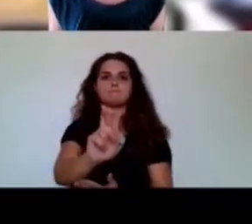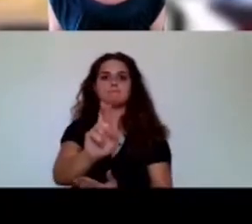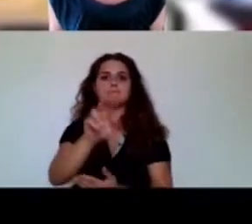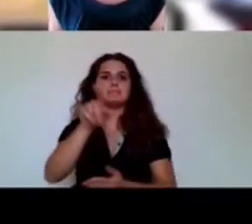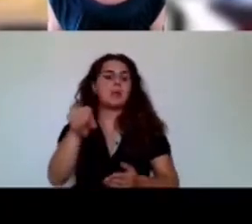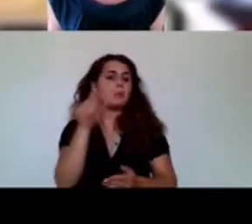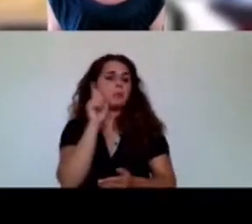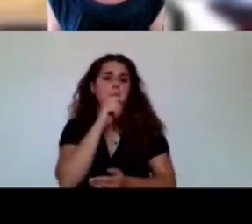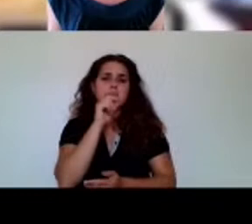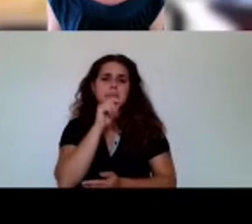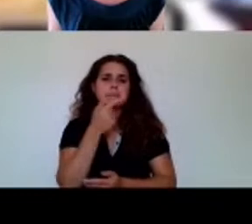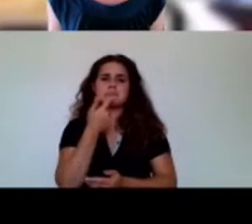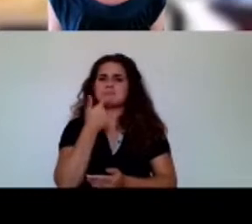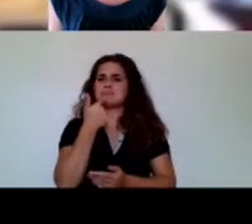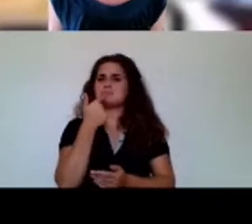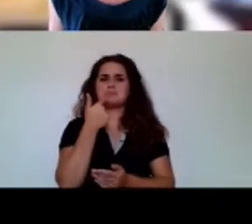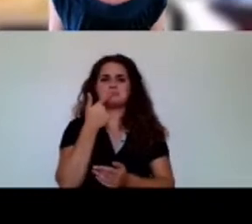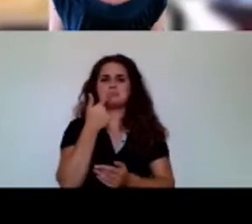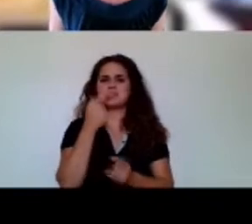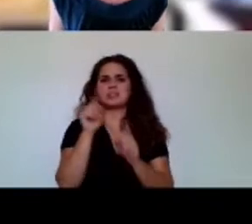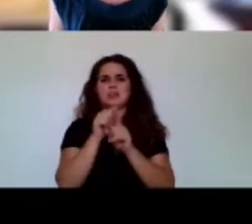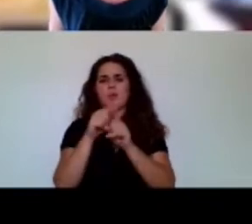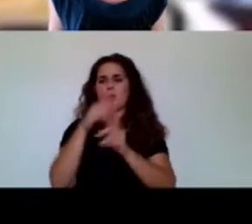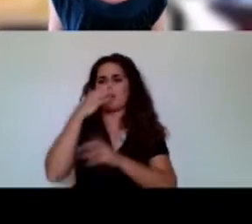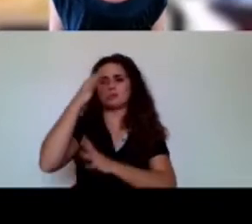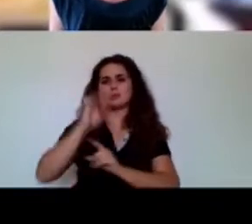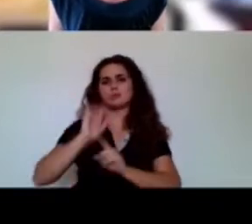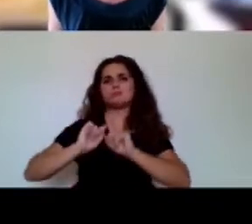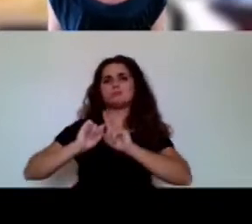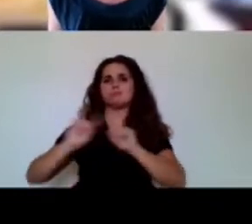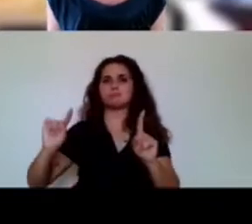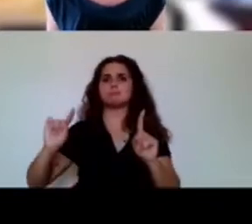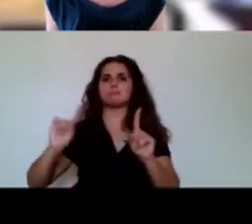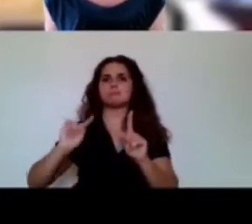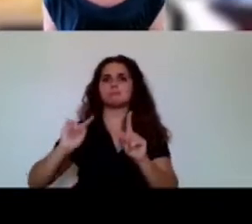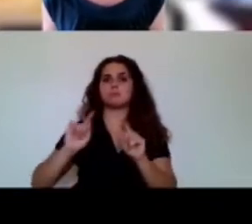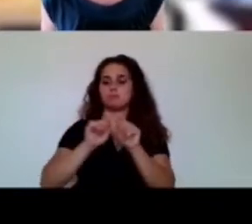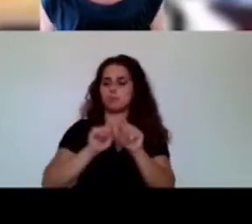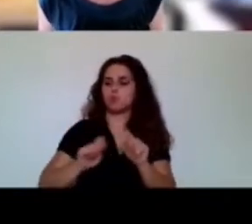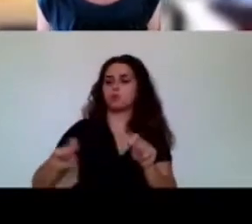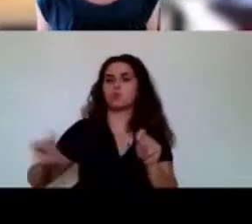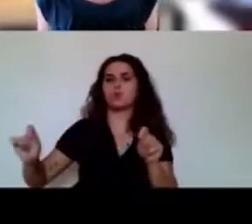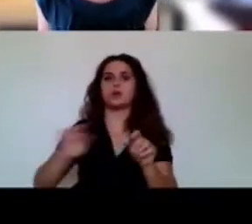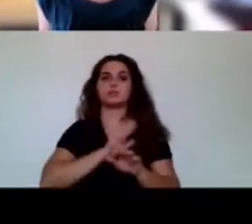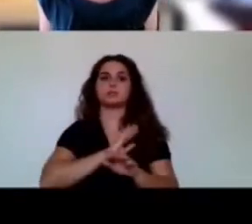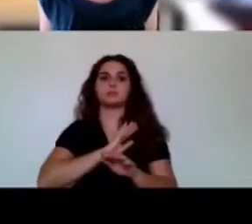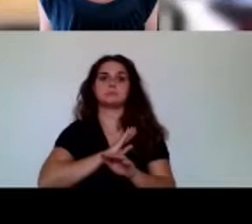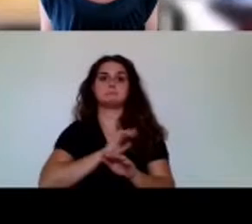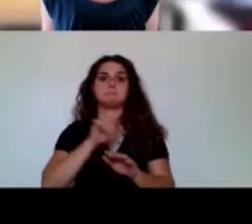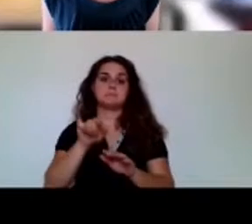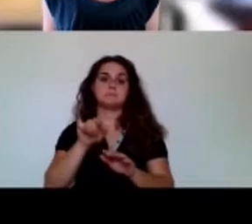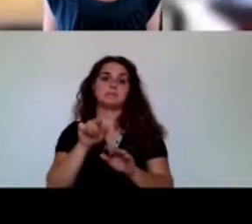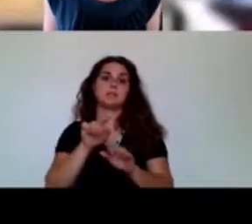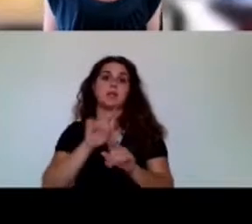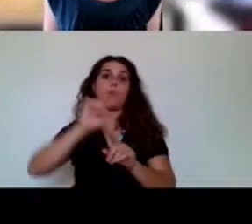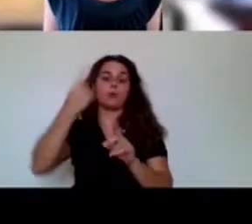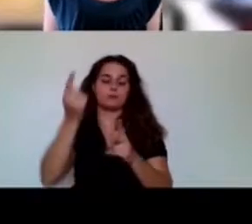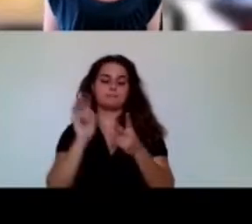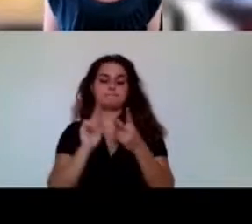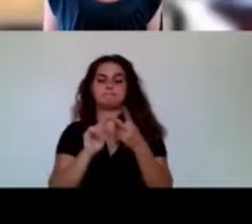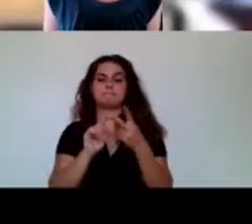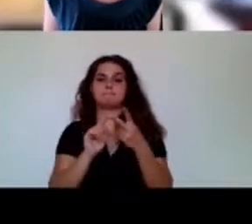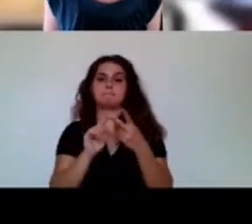the fact that he's changing his behavior over the course of the experiment. And the other, of course, is that